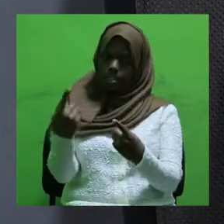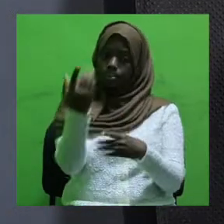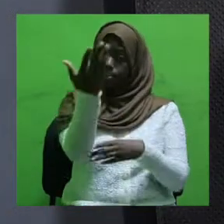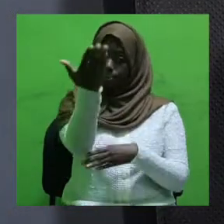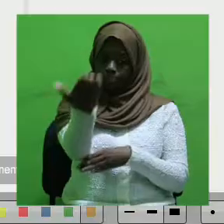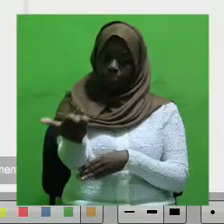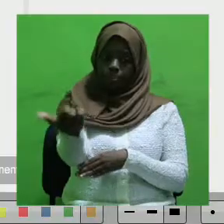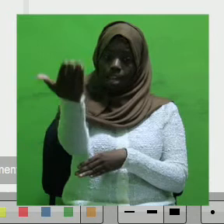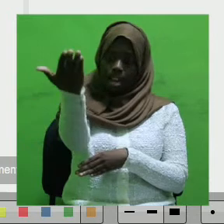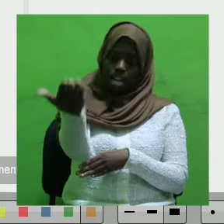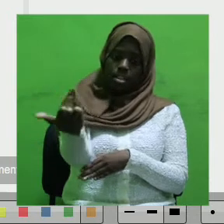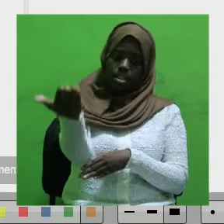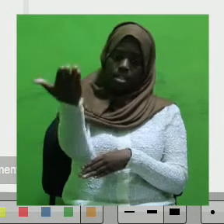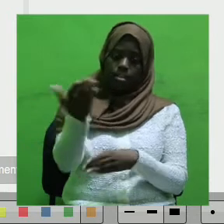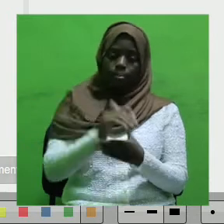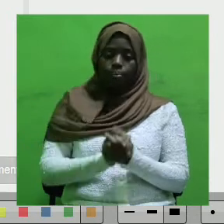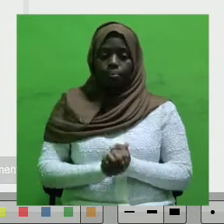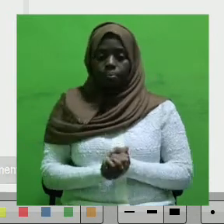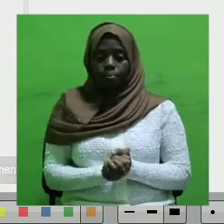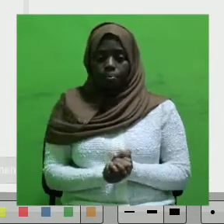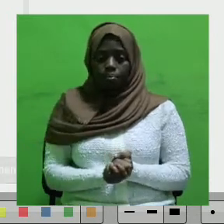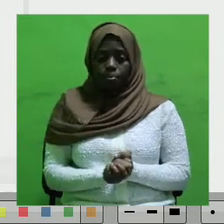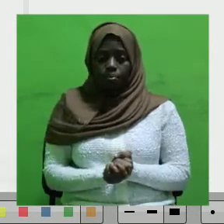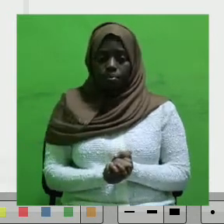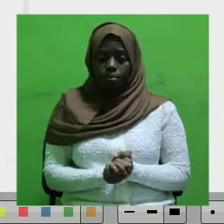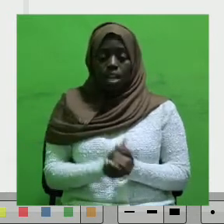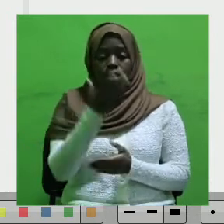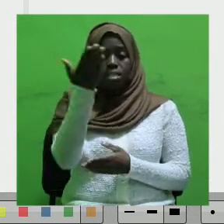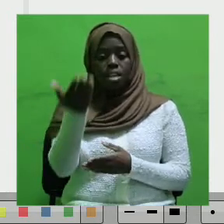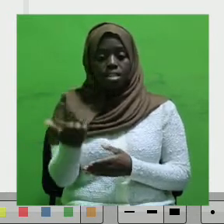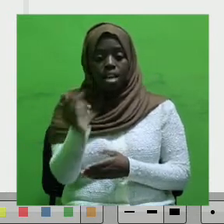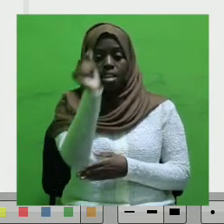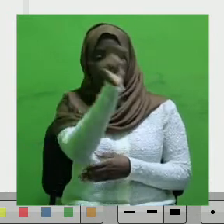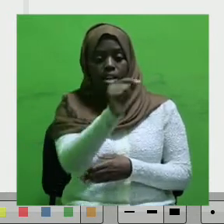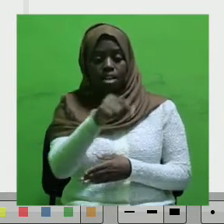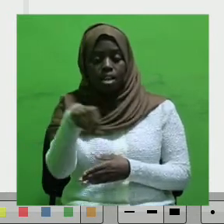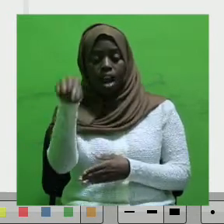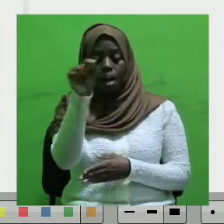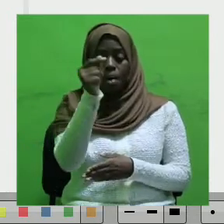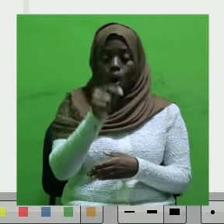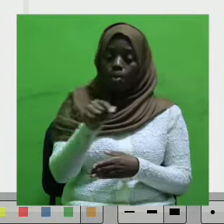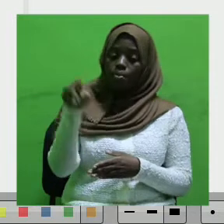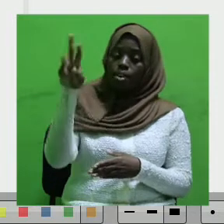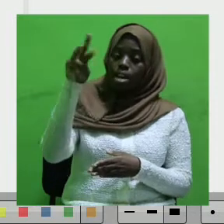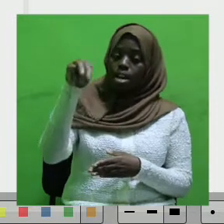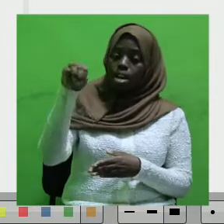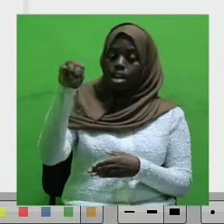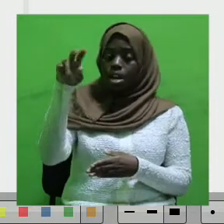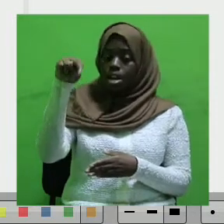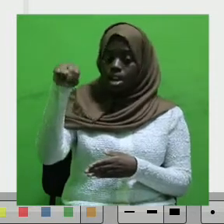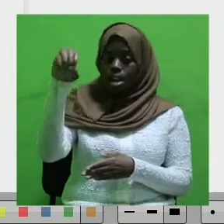see like this. This here is a diagram of the nephron found in the